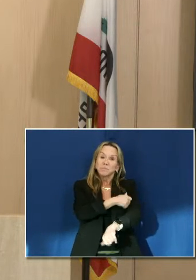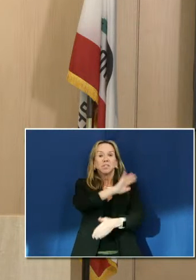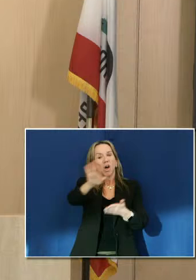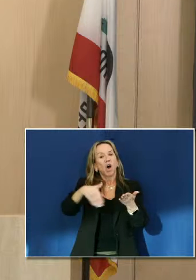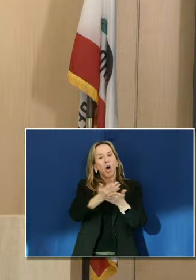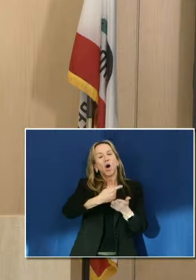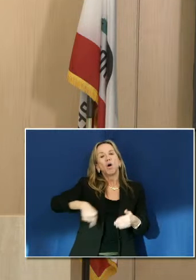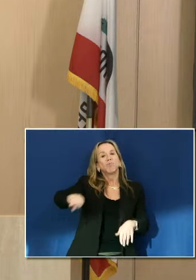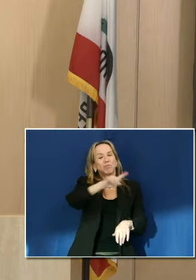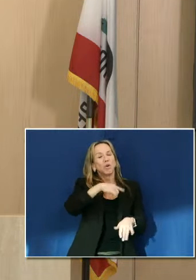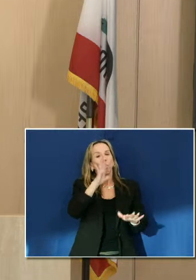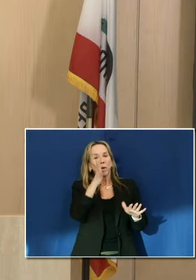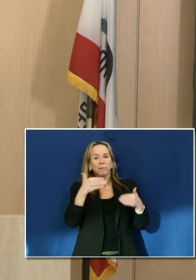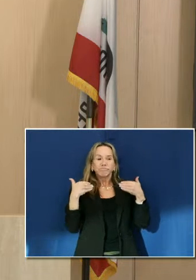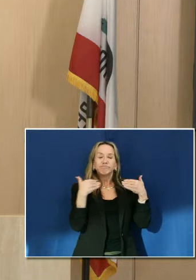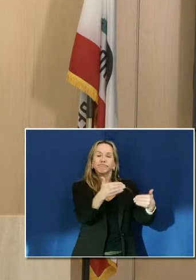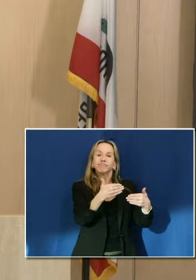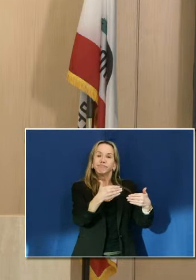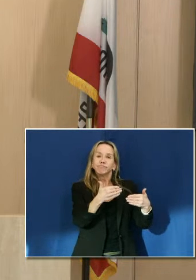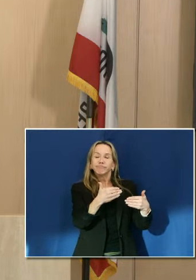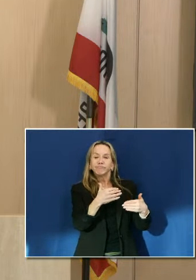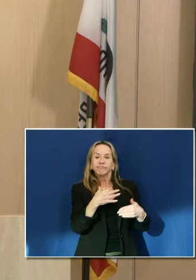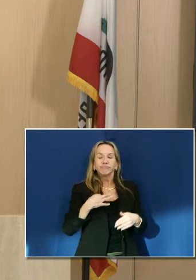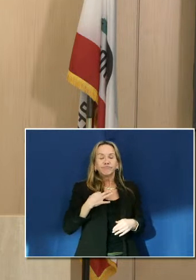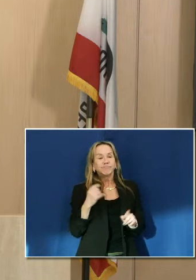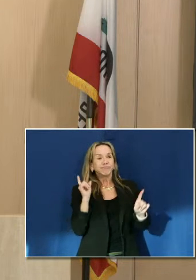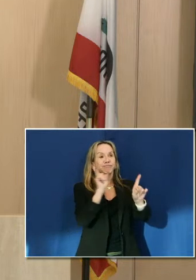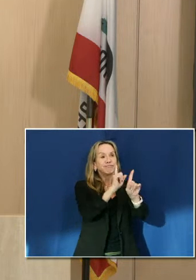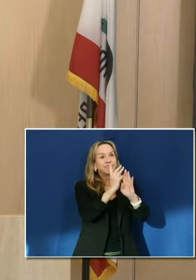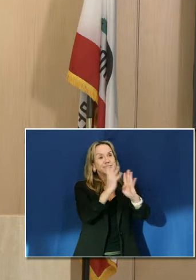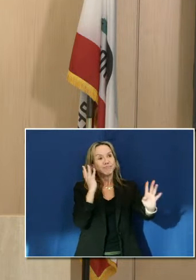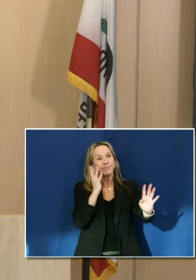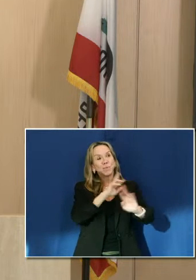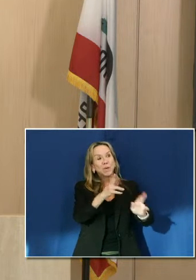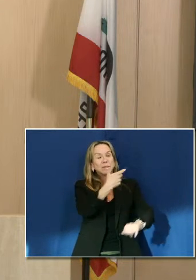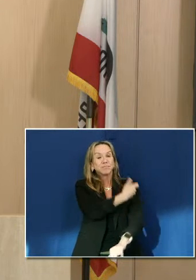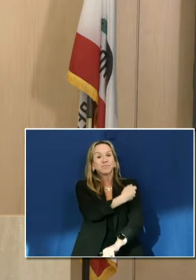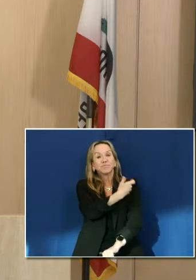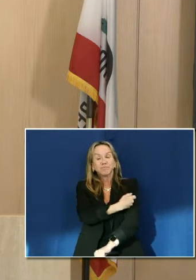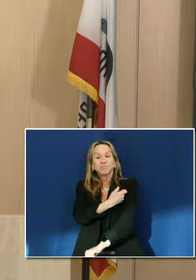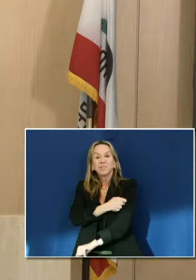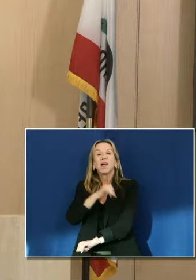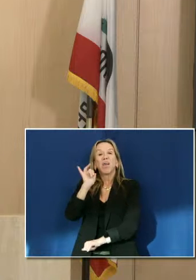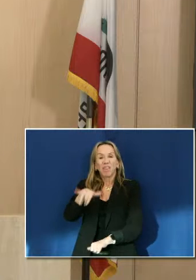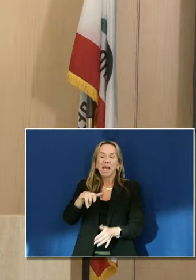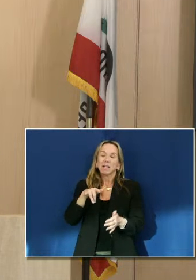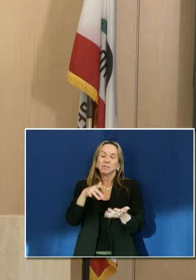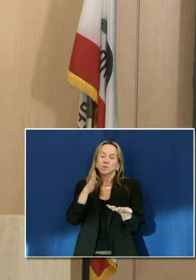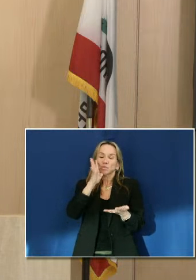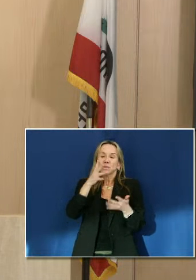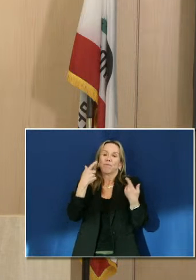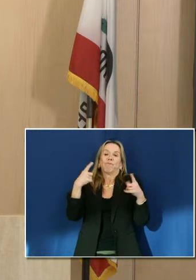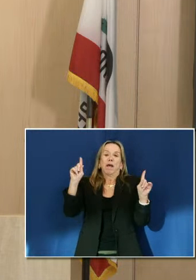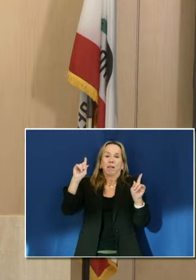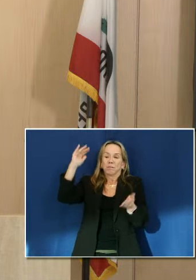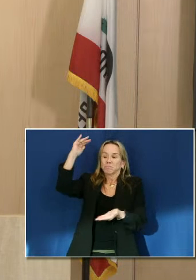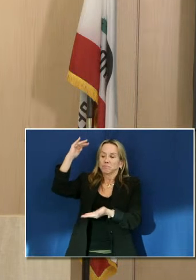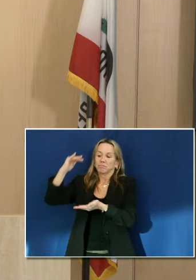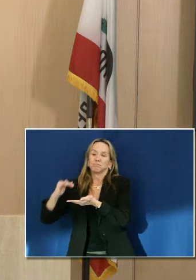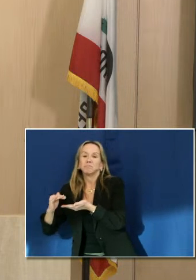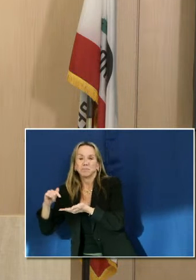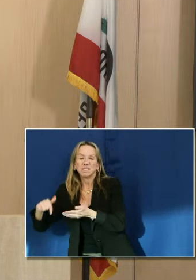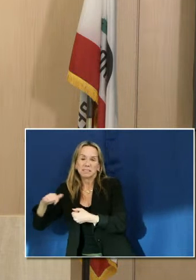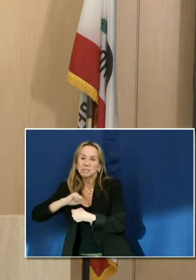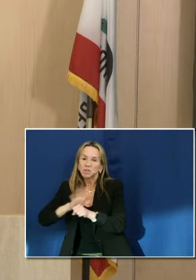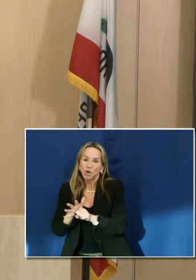them. That is what will finally turn the corner of this virus for us.